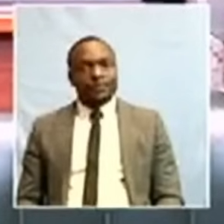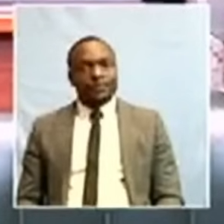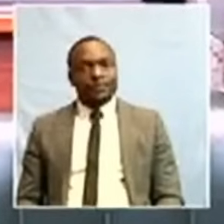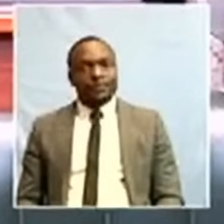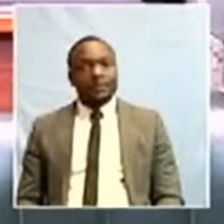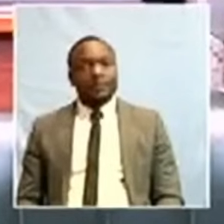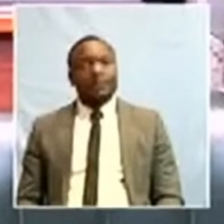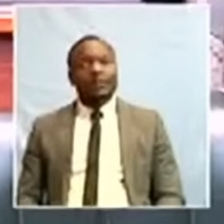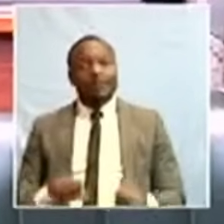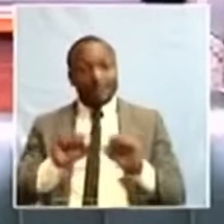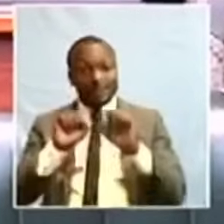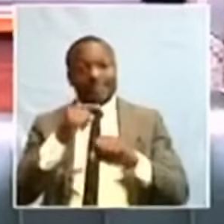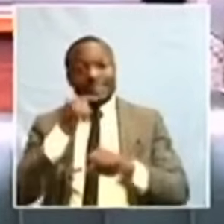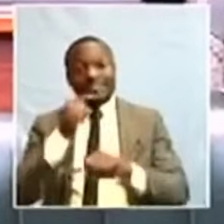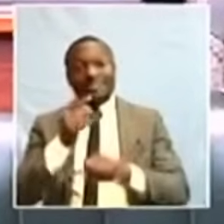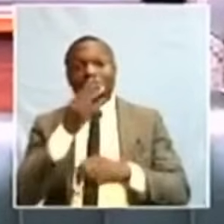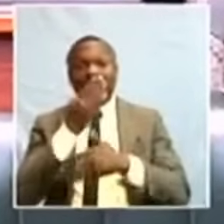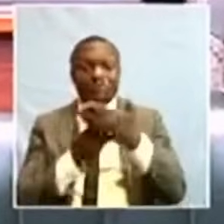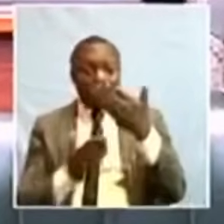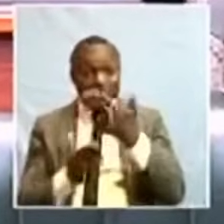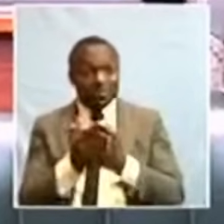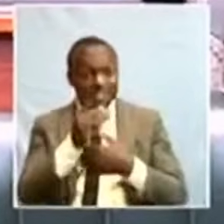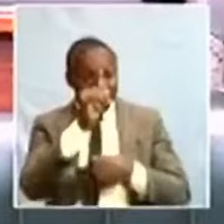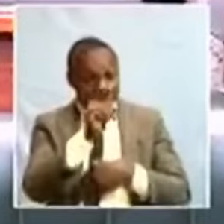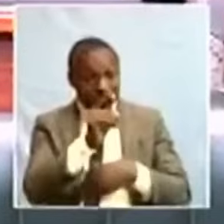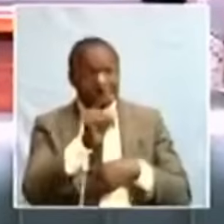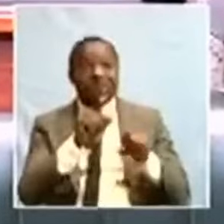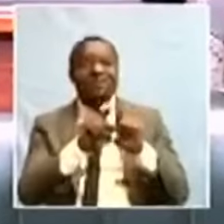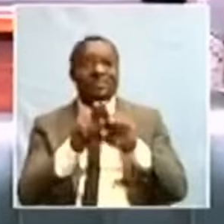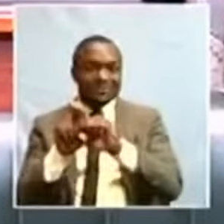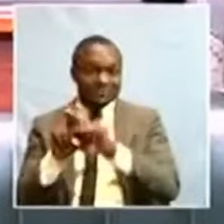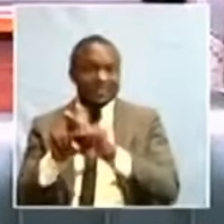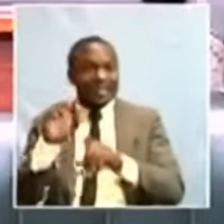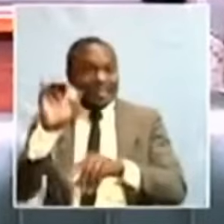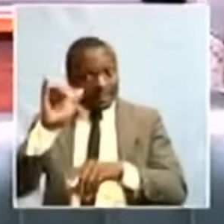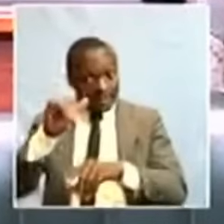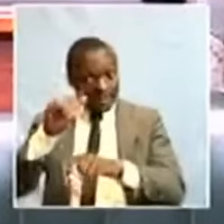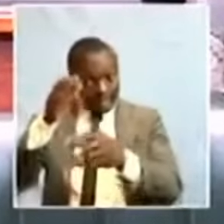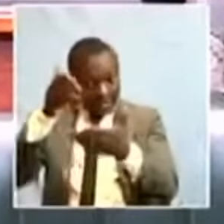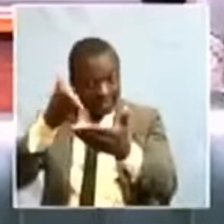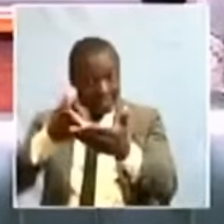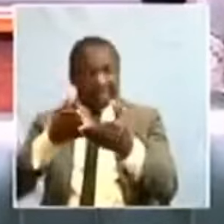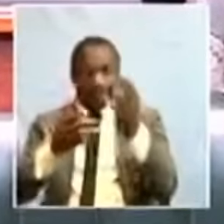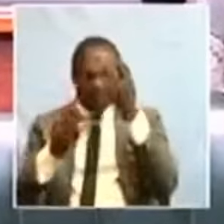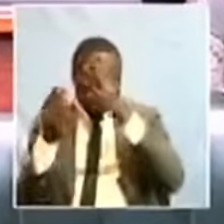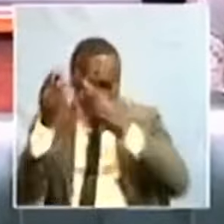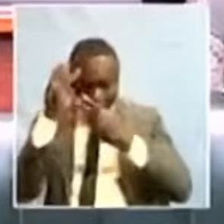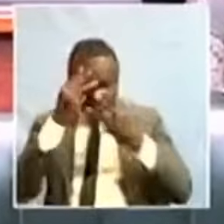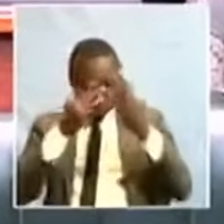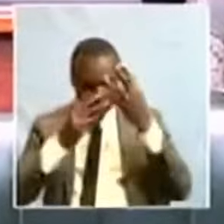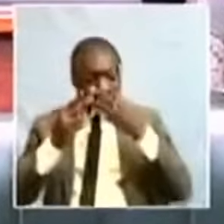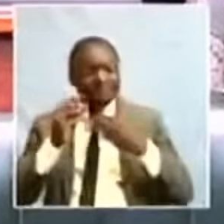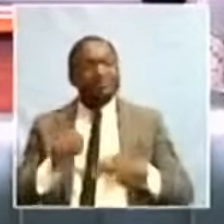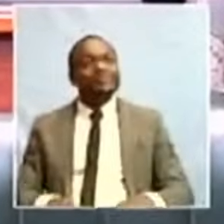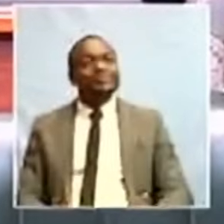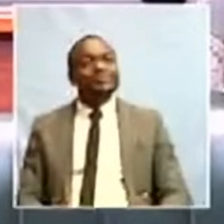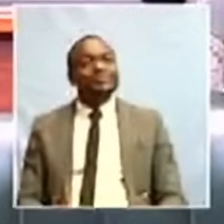I should say good morning to you also. Yes, I think this is a concern